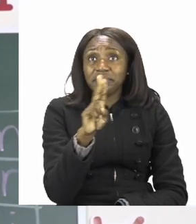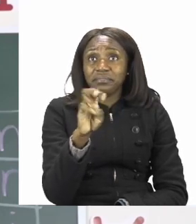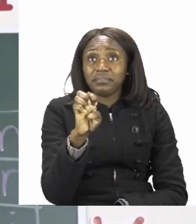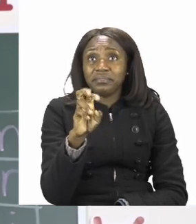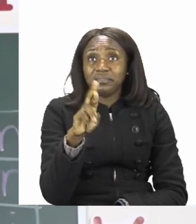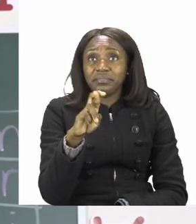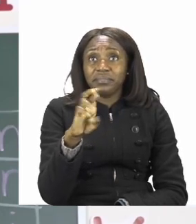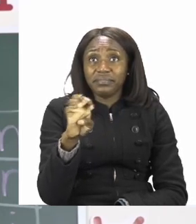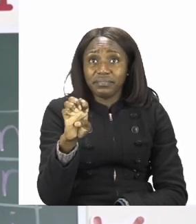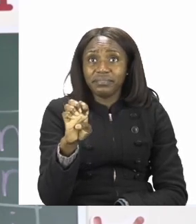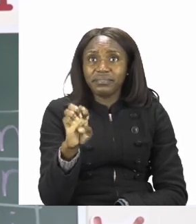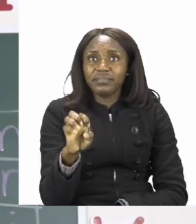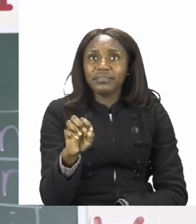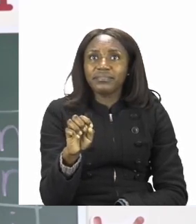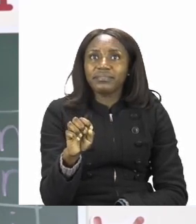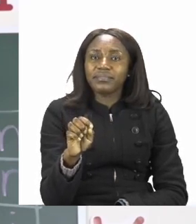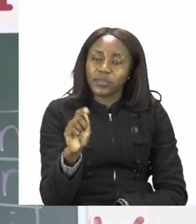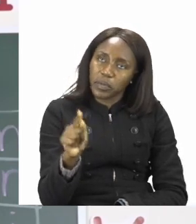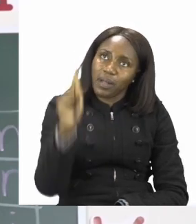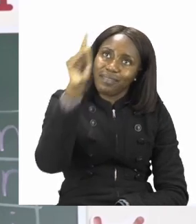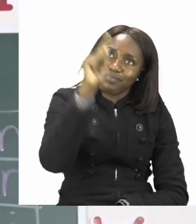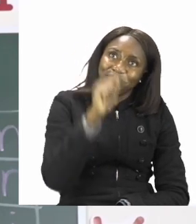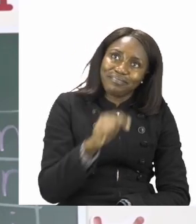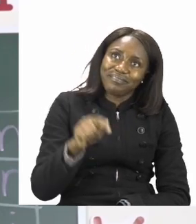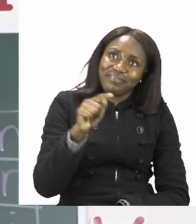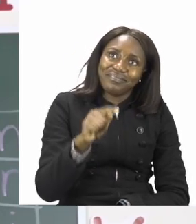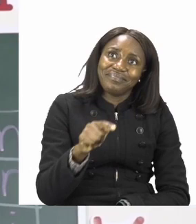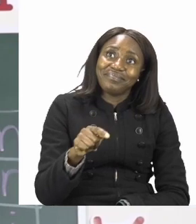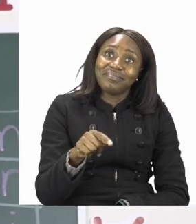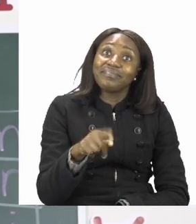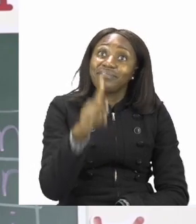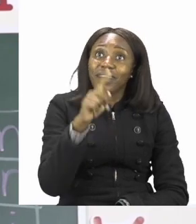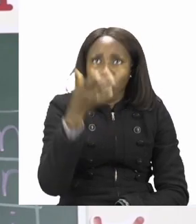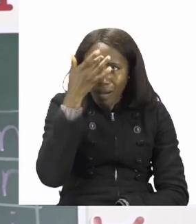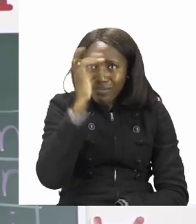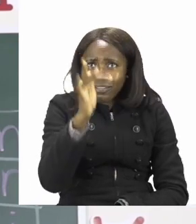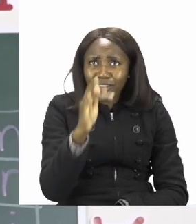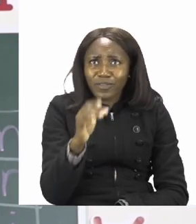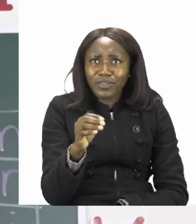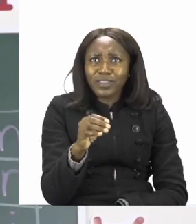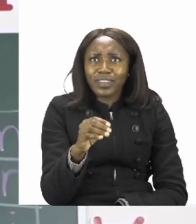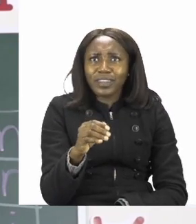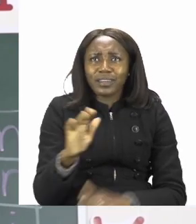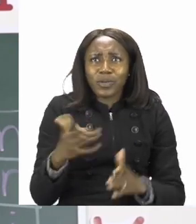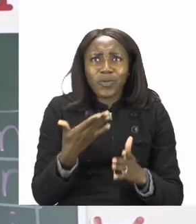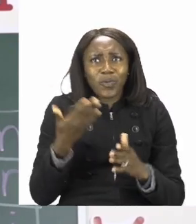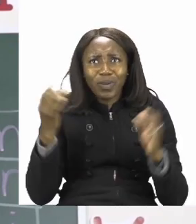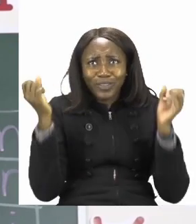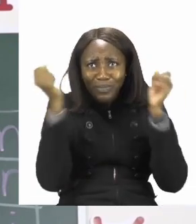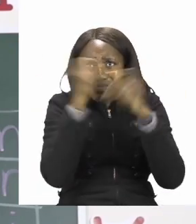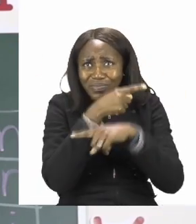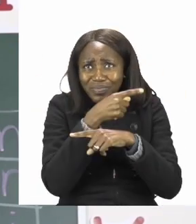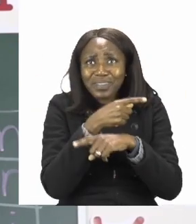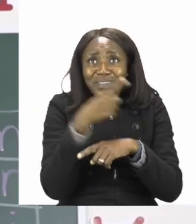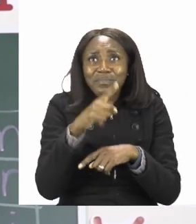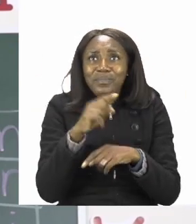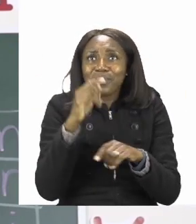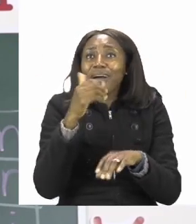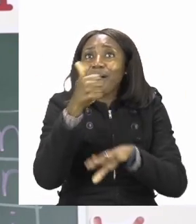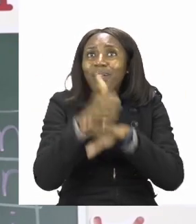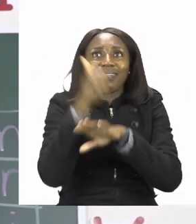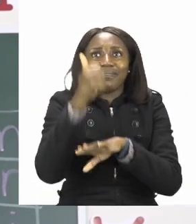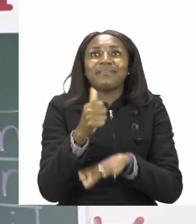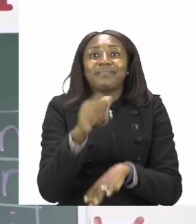there. But they have decided to try and trick you. The there that we have found is actually in